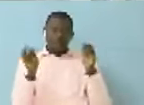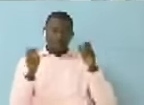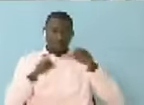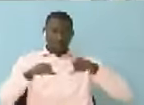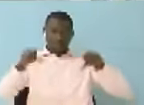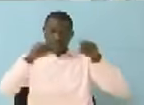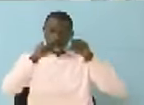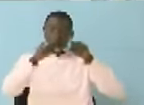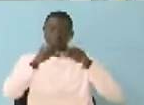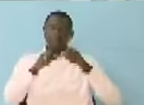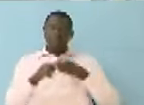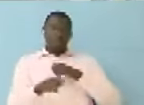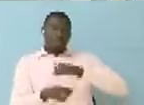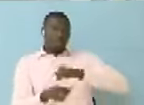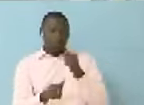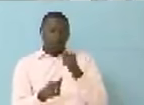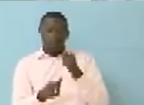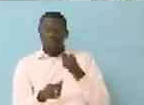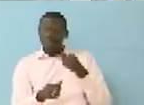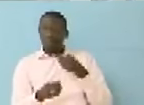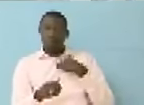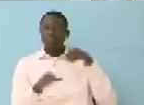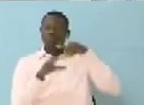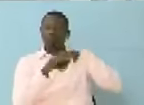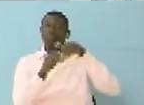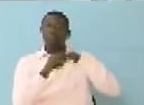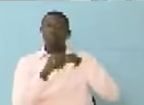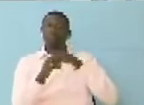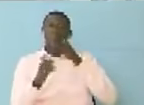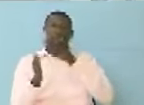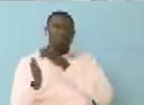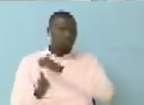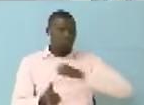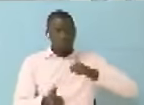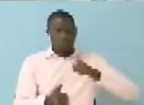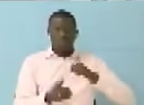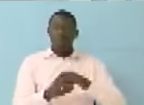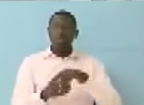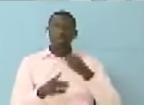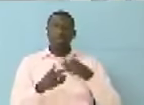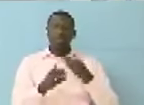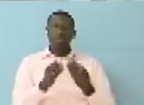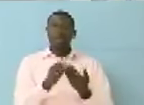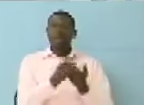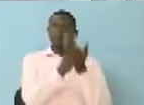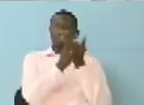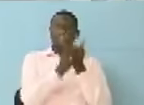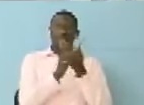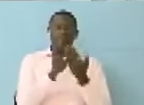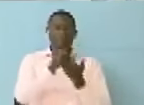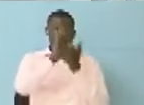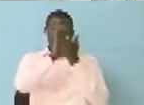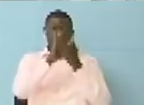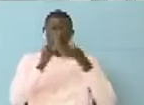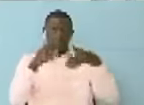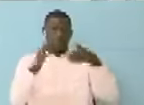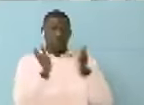He denied his involvement. And his appearance before the panel.